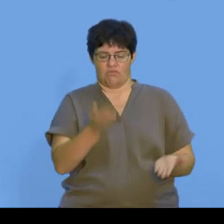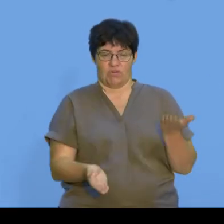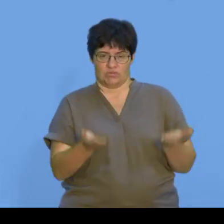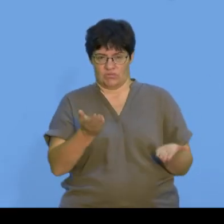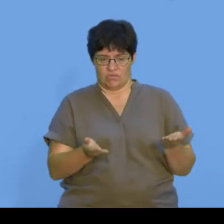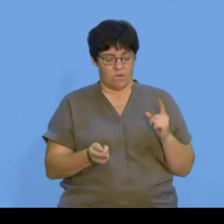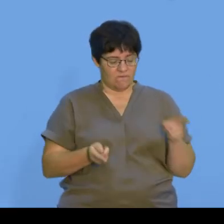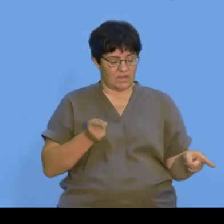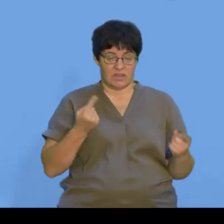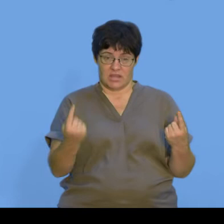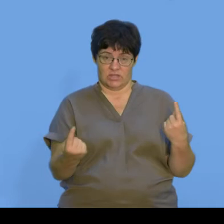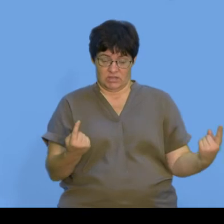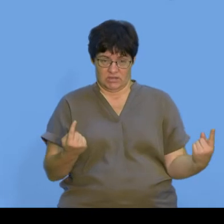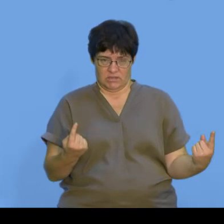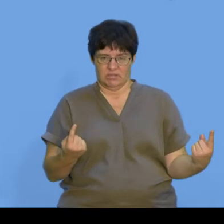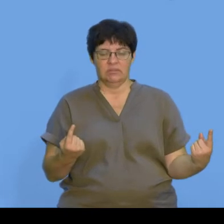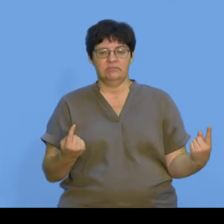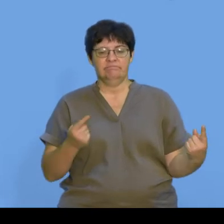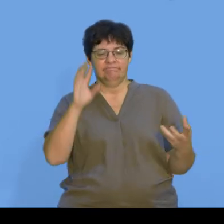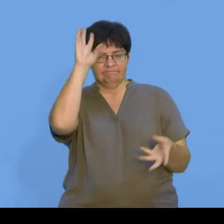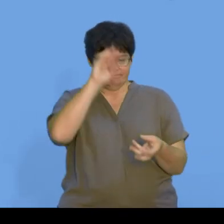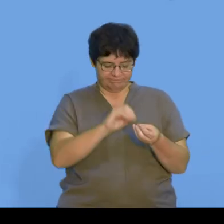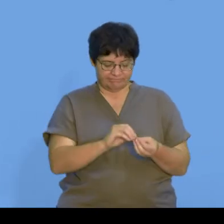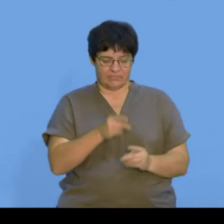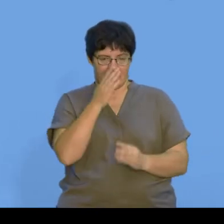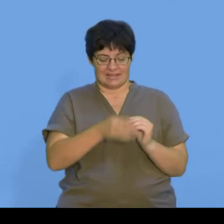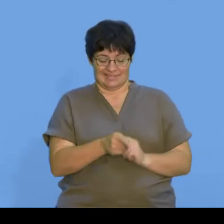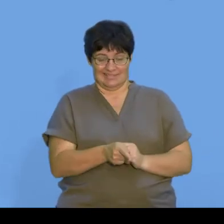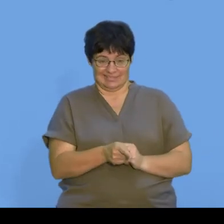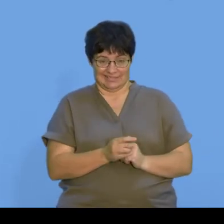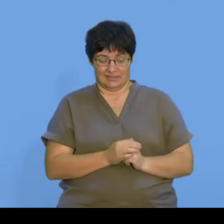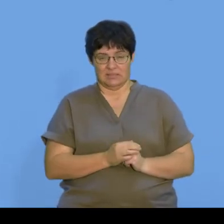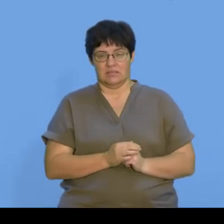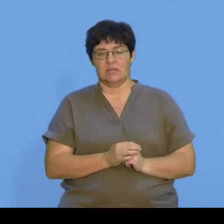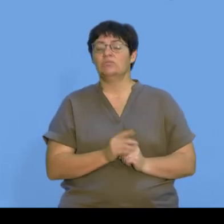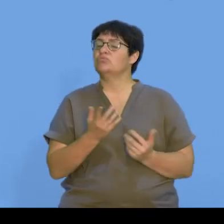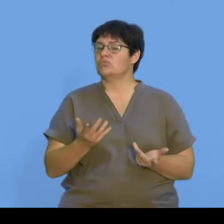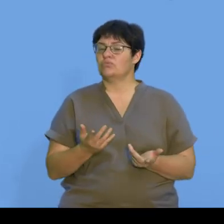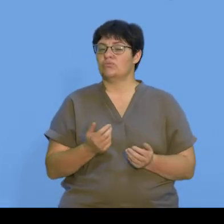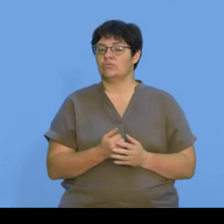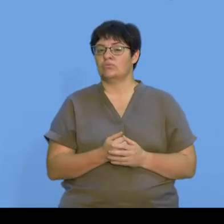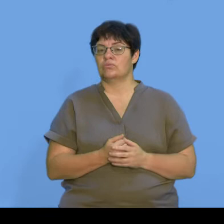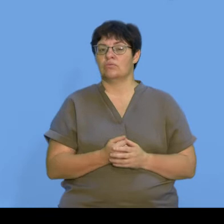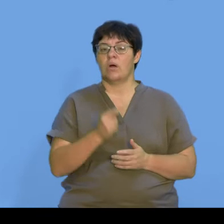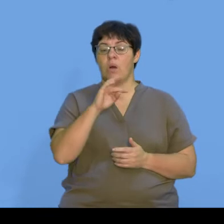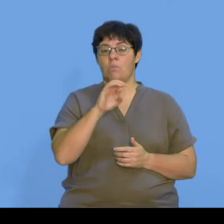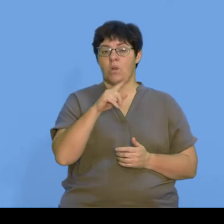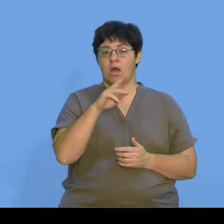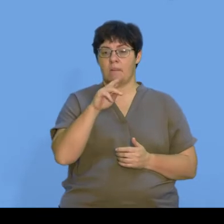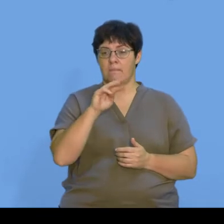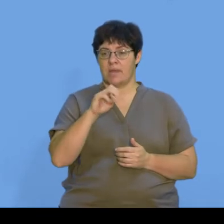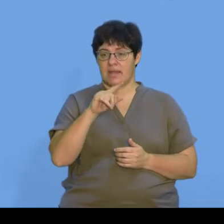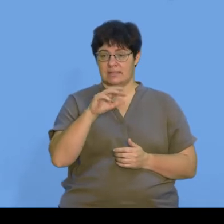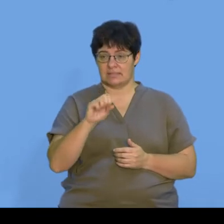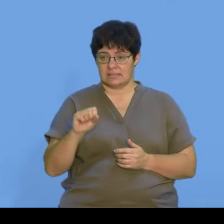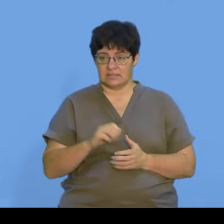of each element relative to the molar mass of the entire compound. Okay, so when we talk about the molar mass of the entire compound,